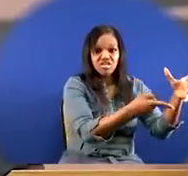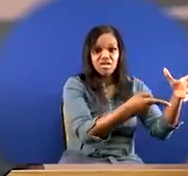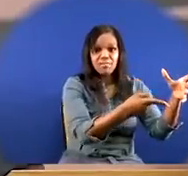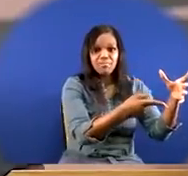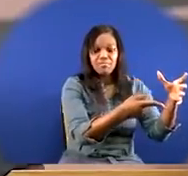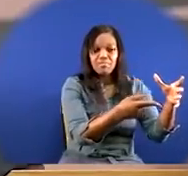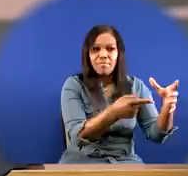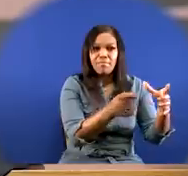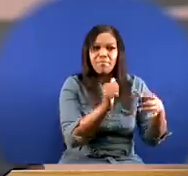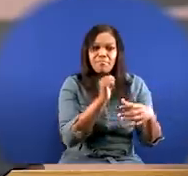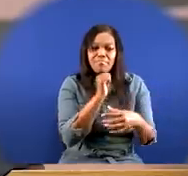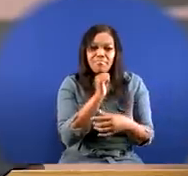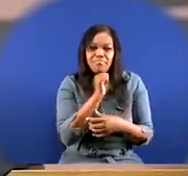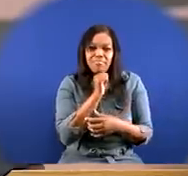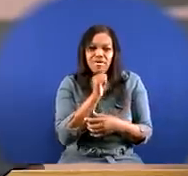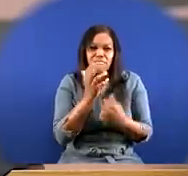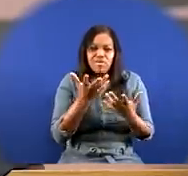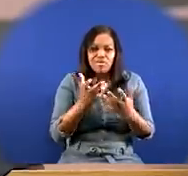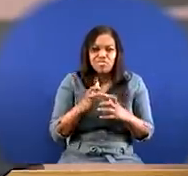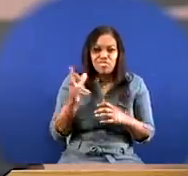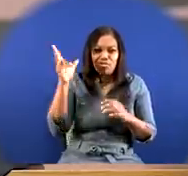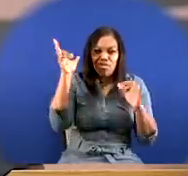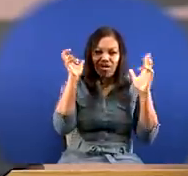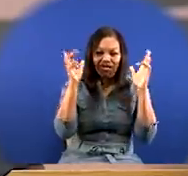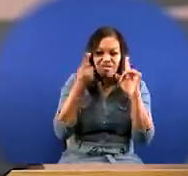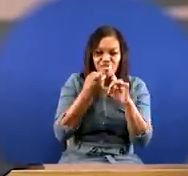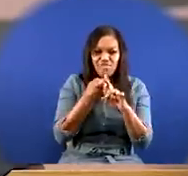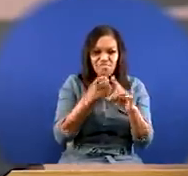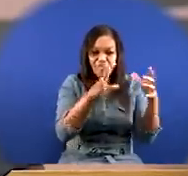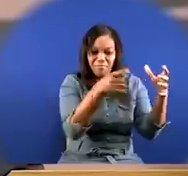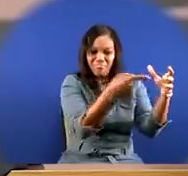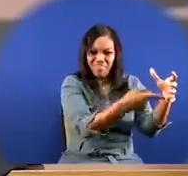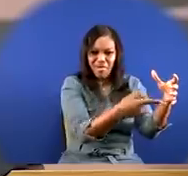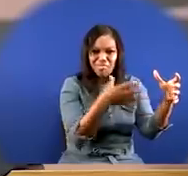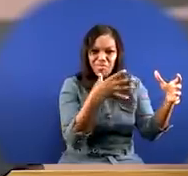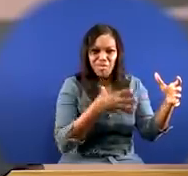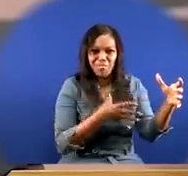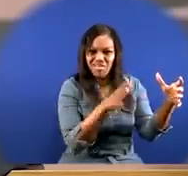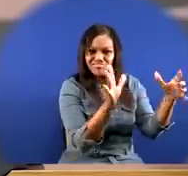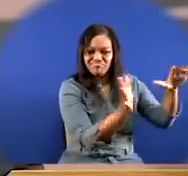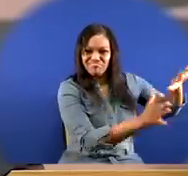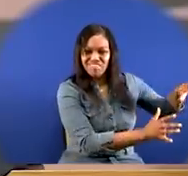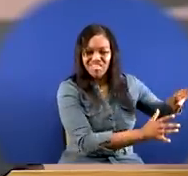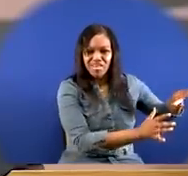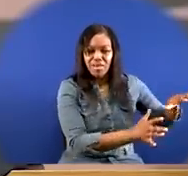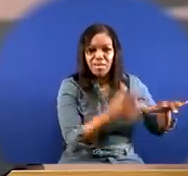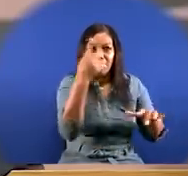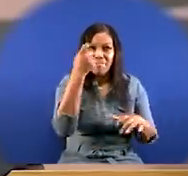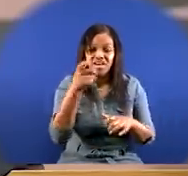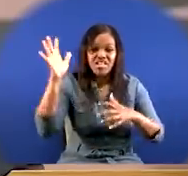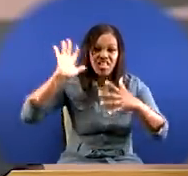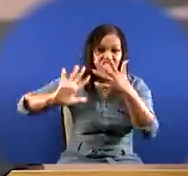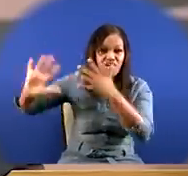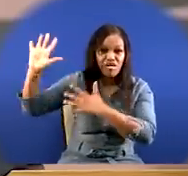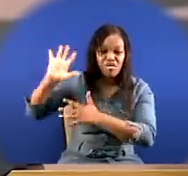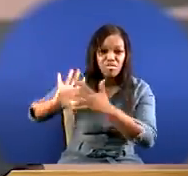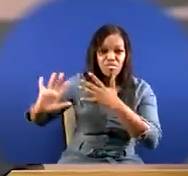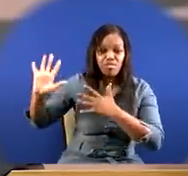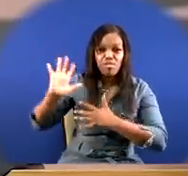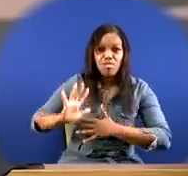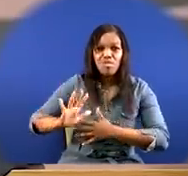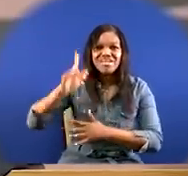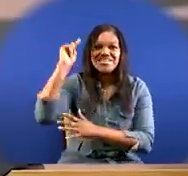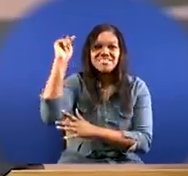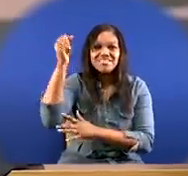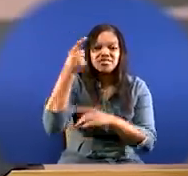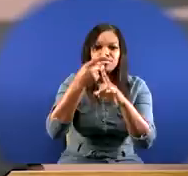but we do not want to hear from them because presumably in that day, the testimony of